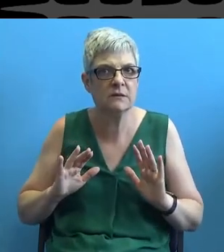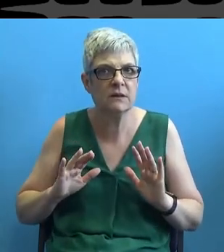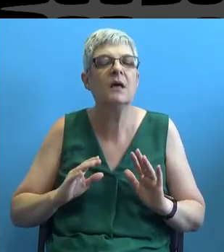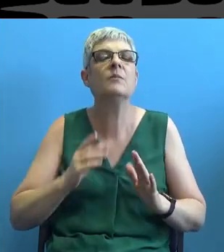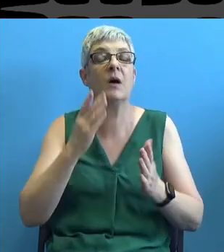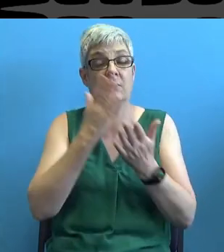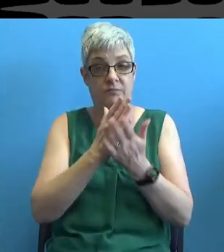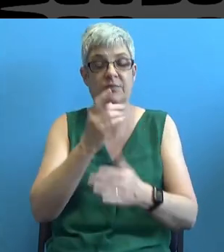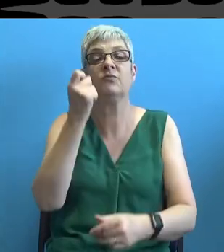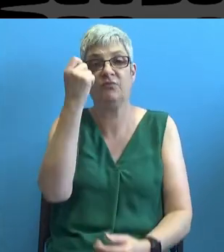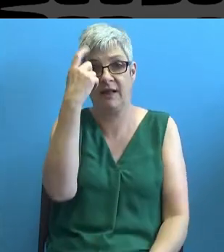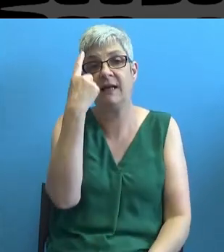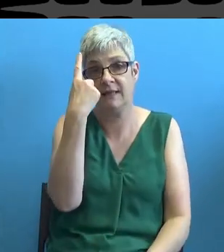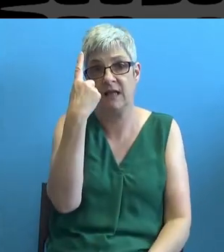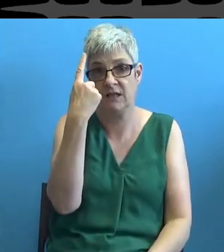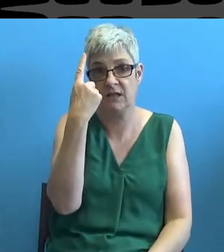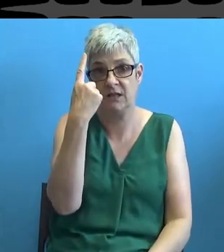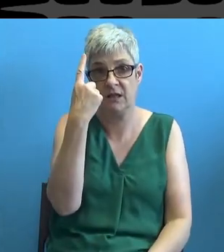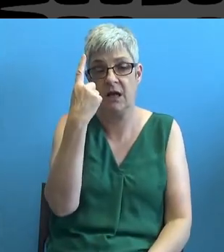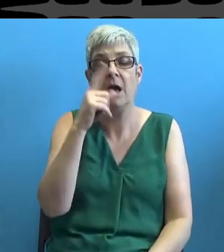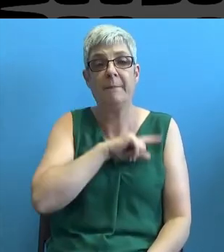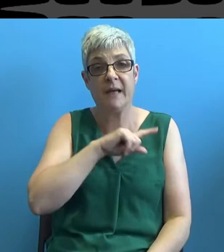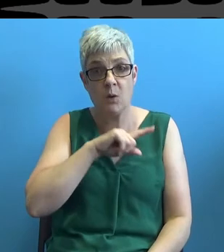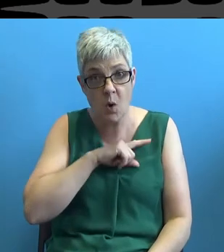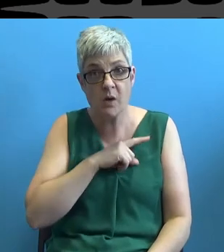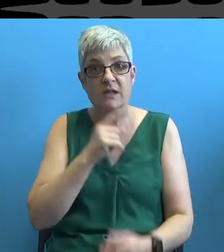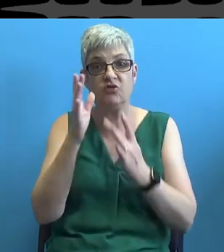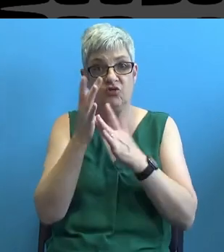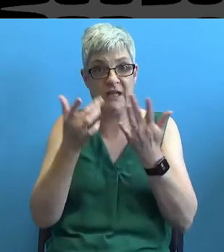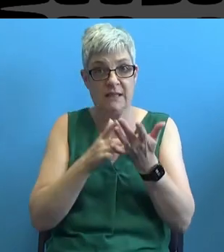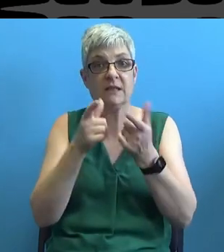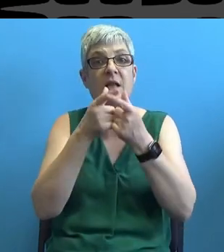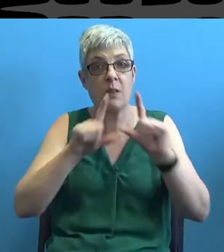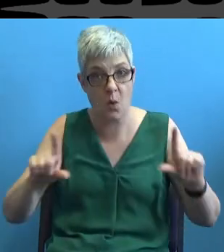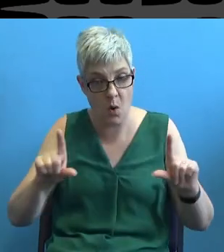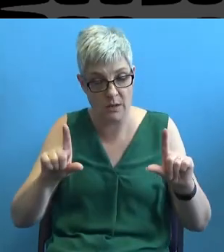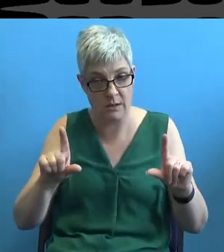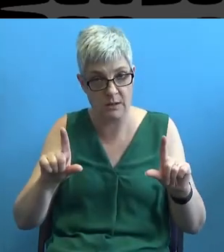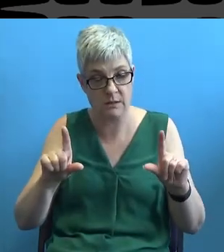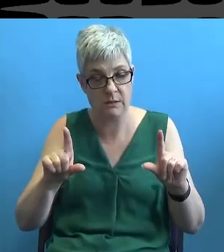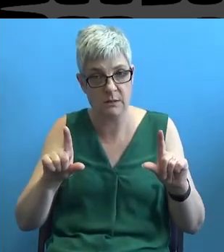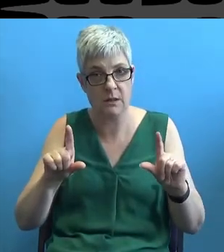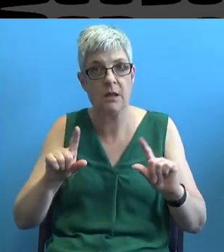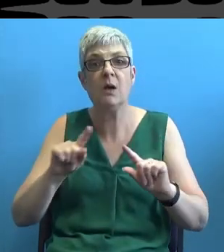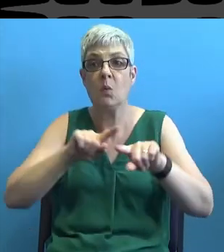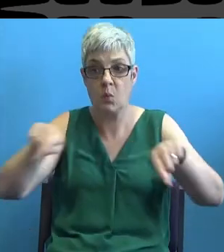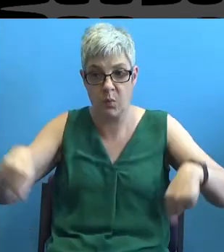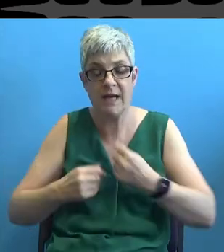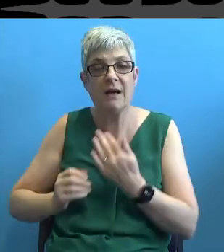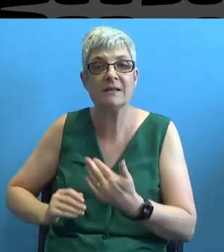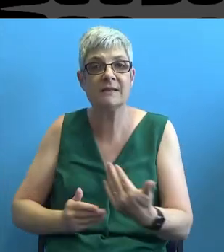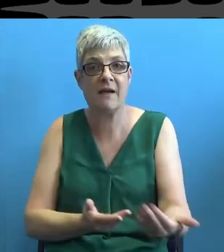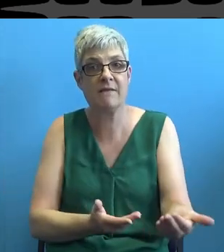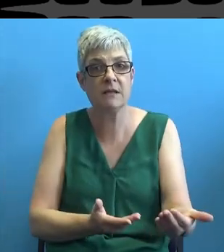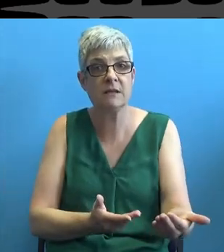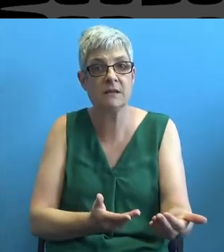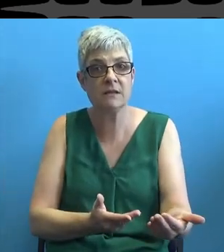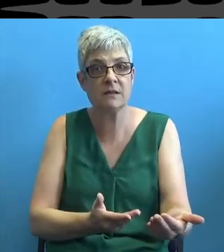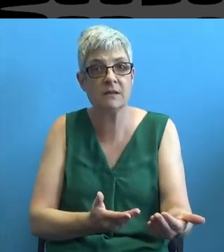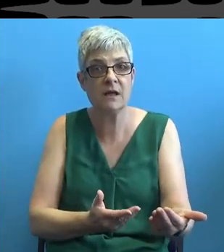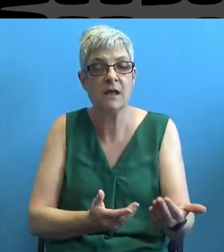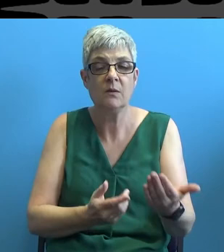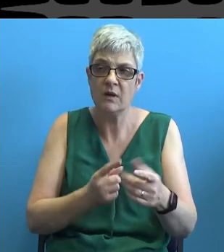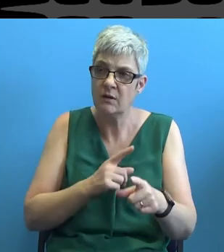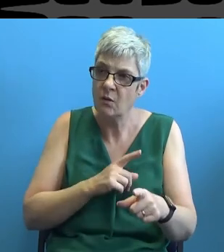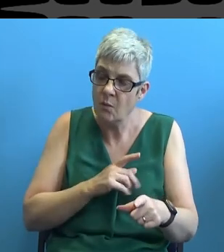And the realization that because he is Lord, we are servants,